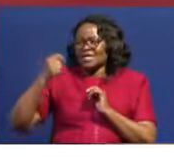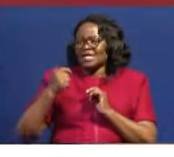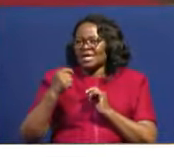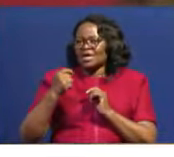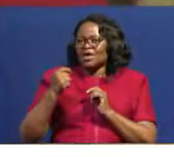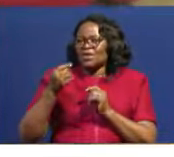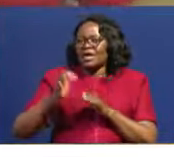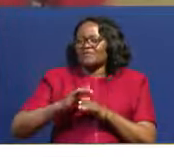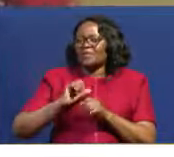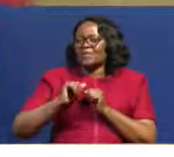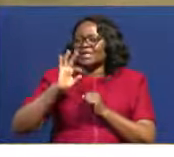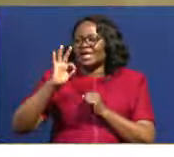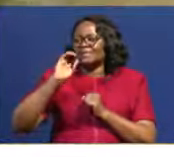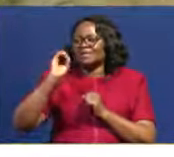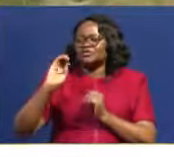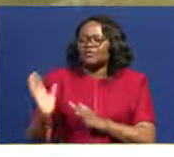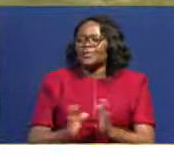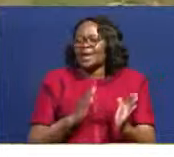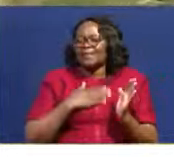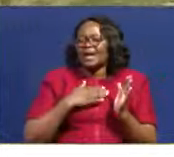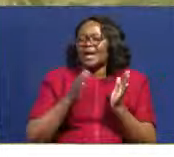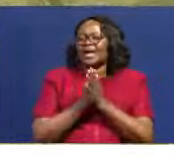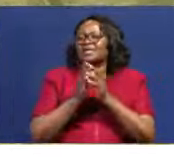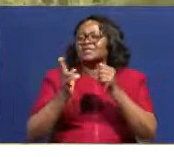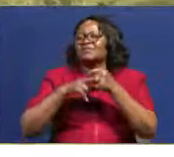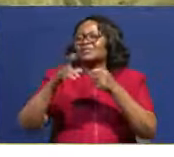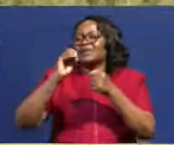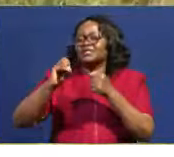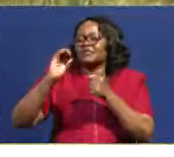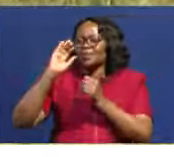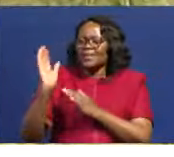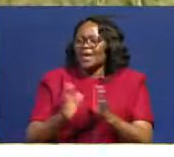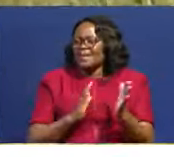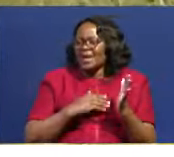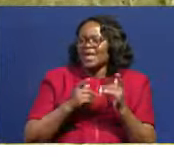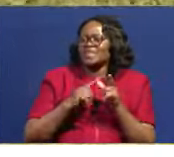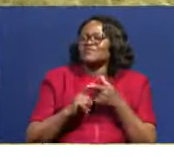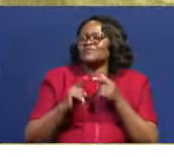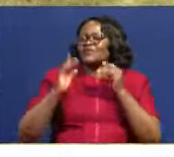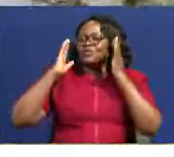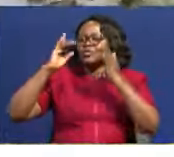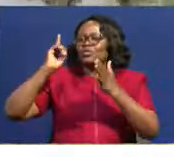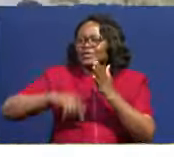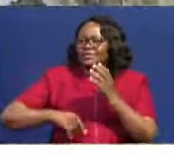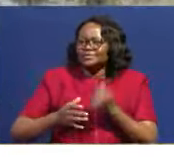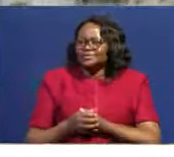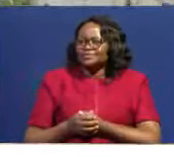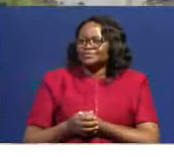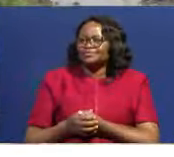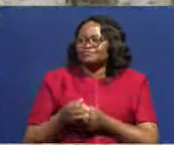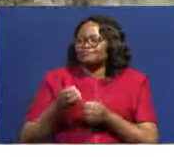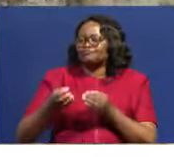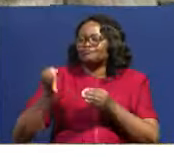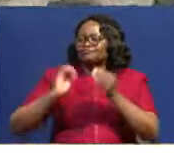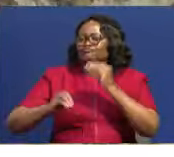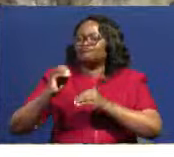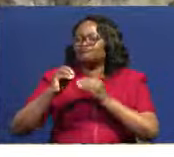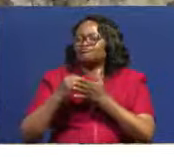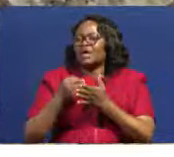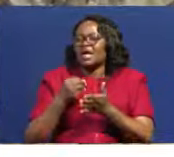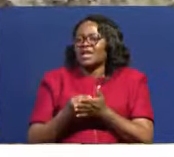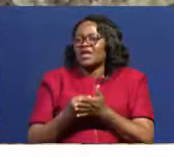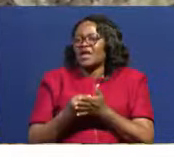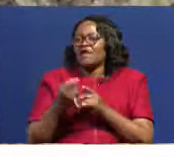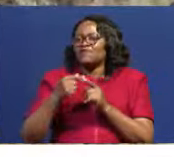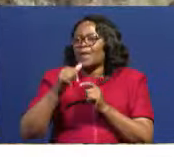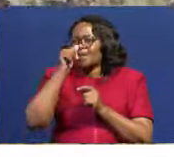cover 30% of our plan. So 70% of our plan, we are mainly focusing on raising money, catalyzing money from